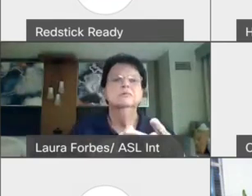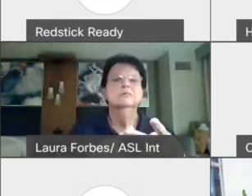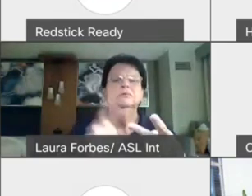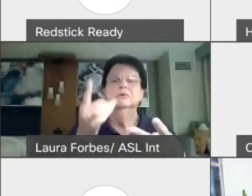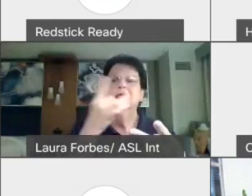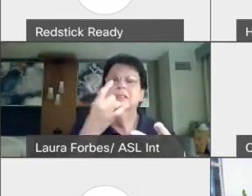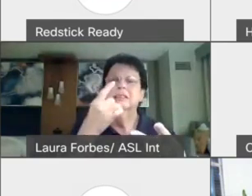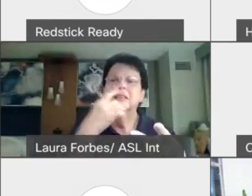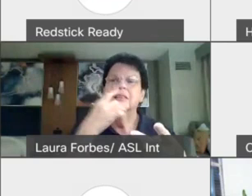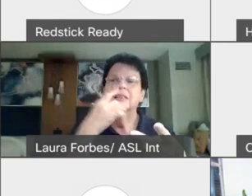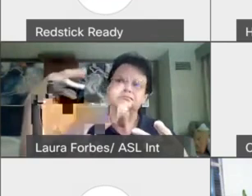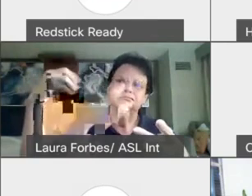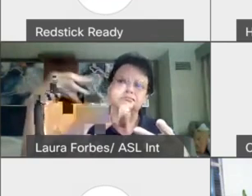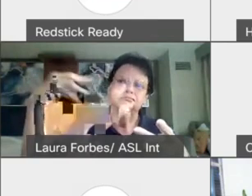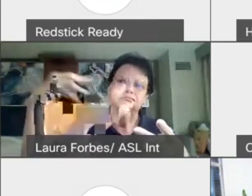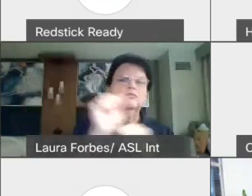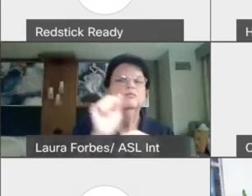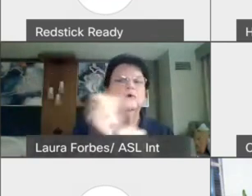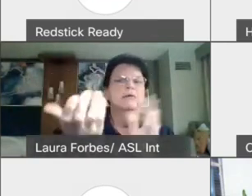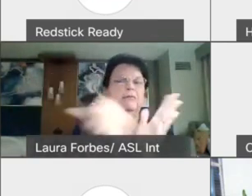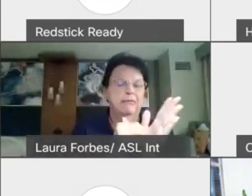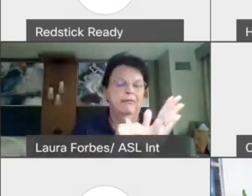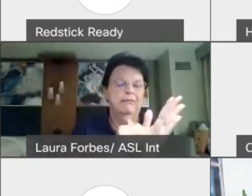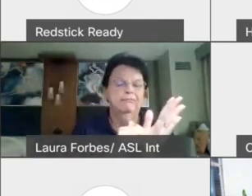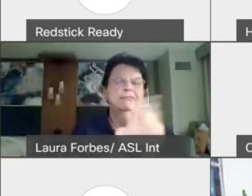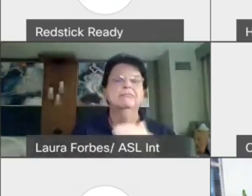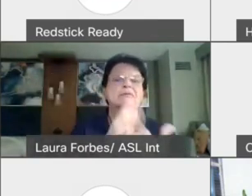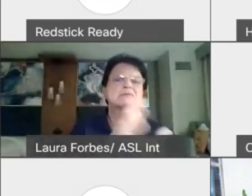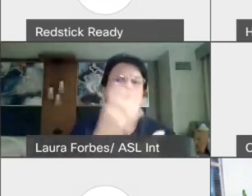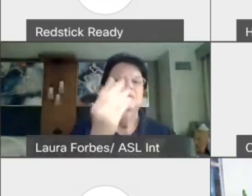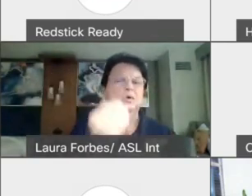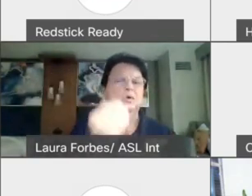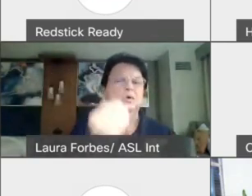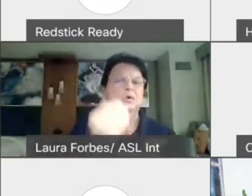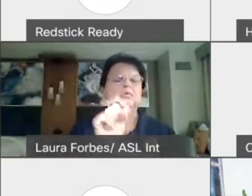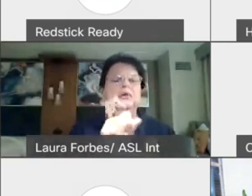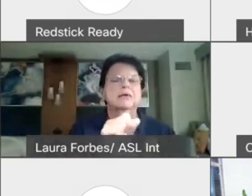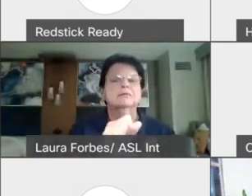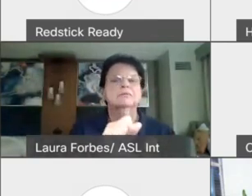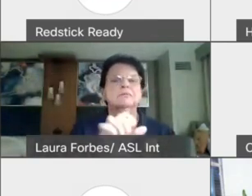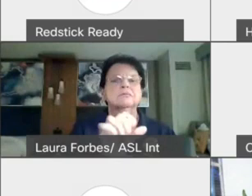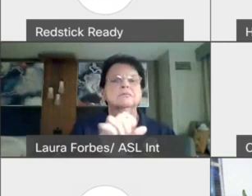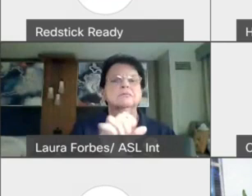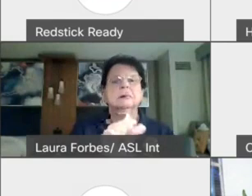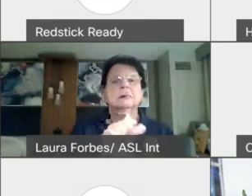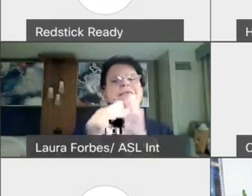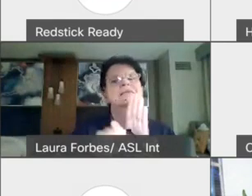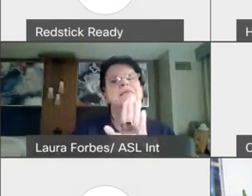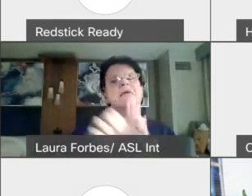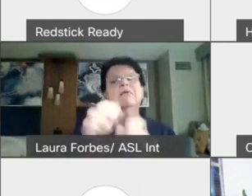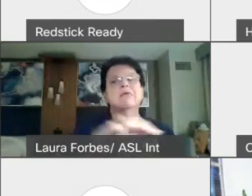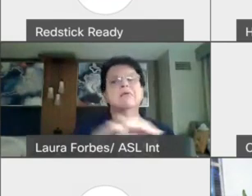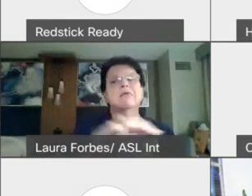signals restored. And we will continue to work with our local, state, and federal partners to coordinate